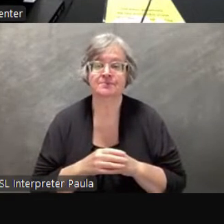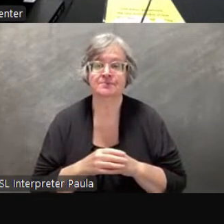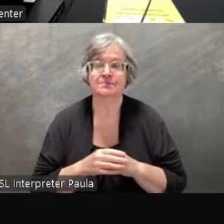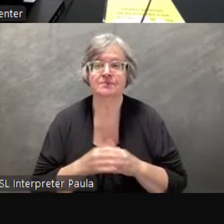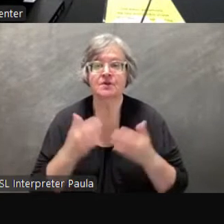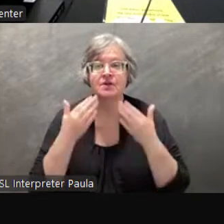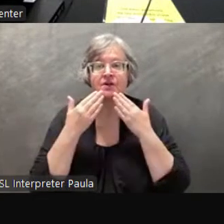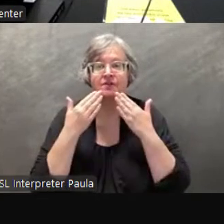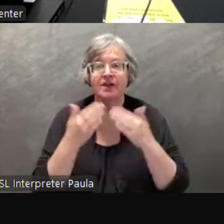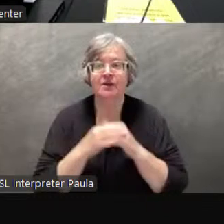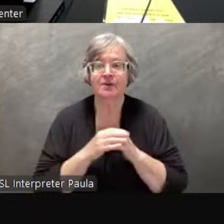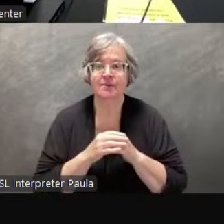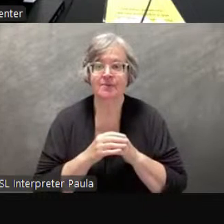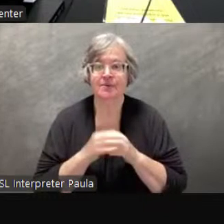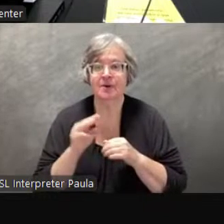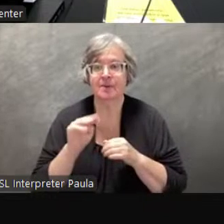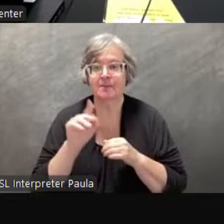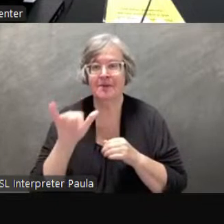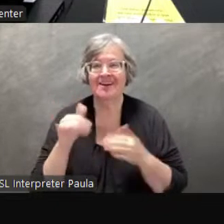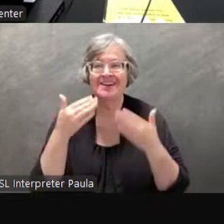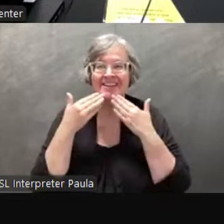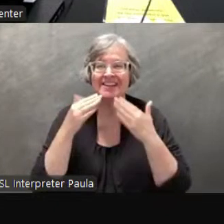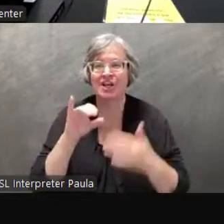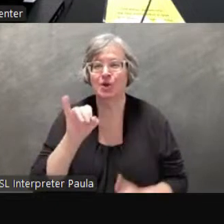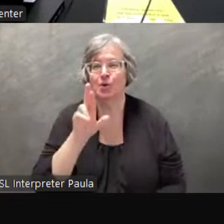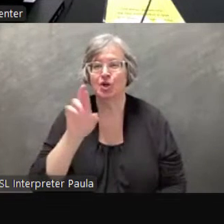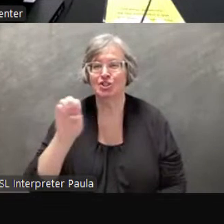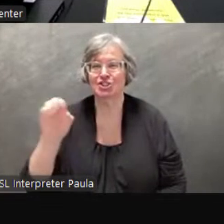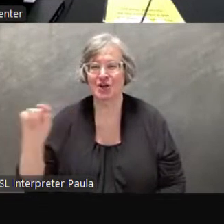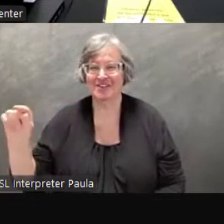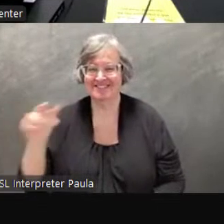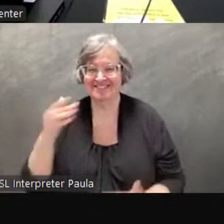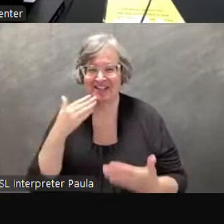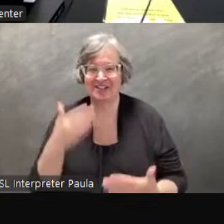Thank you, Molly. Great. Thank you, Jared.